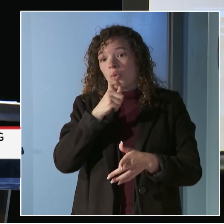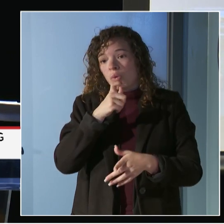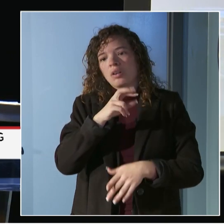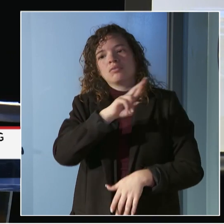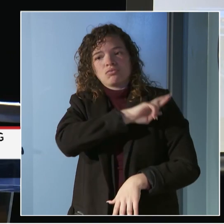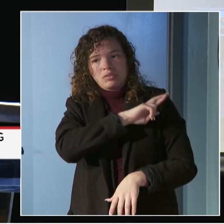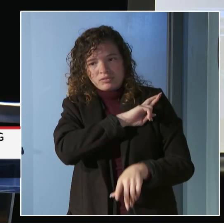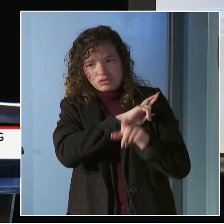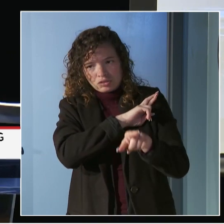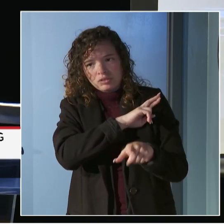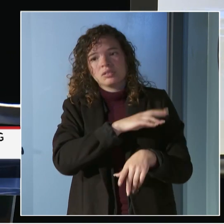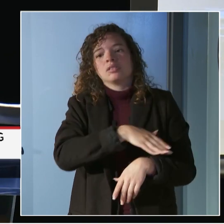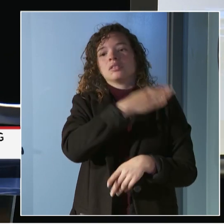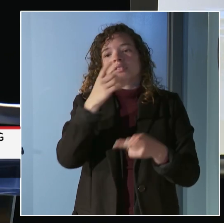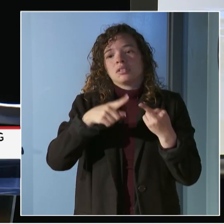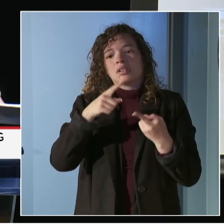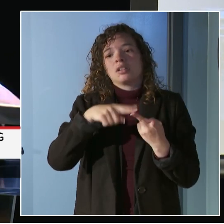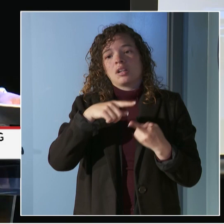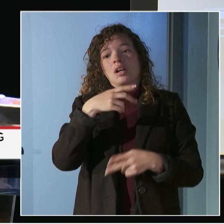Thank you.